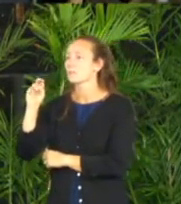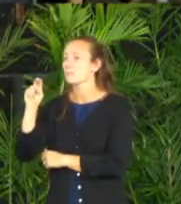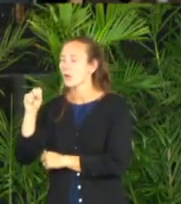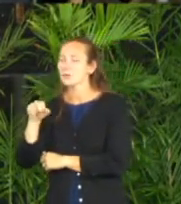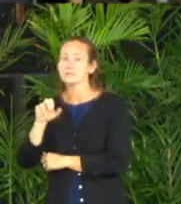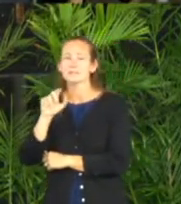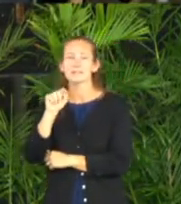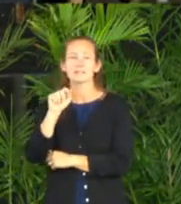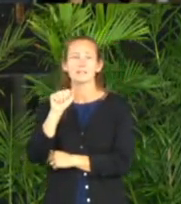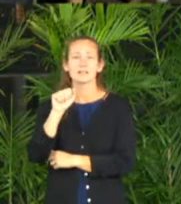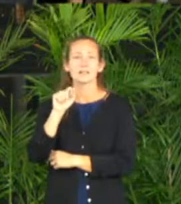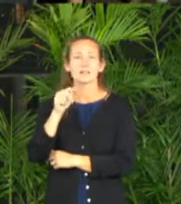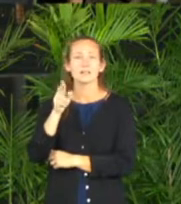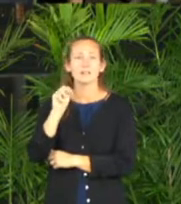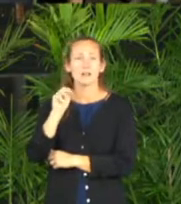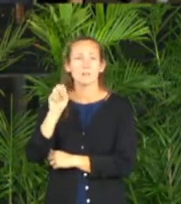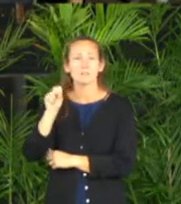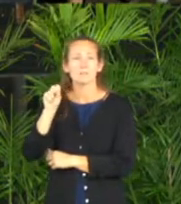Tatum Seibert,